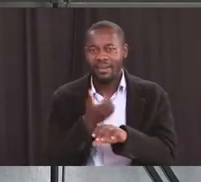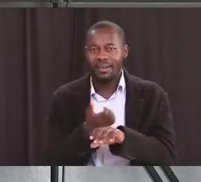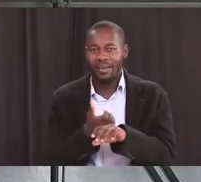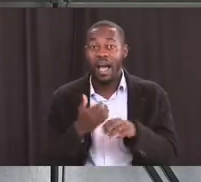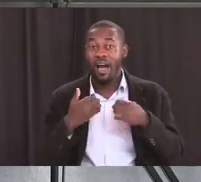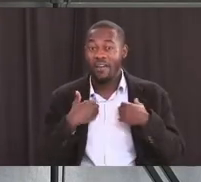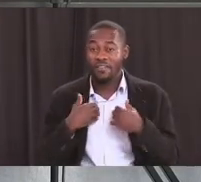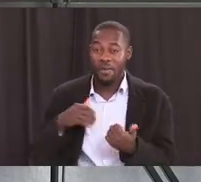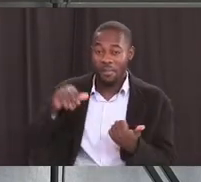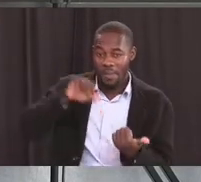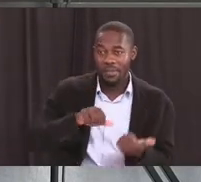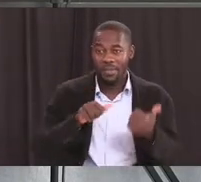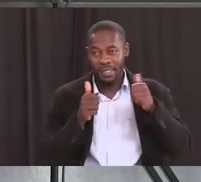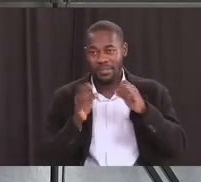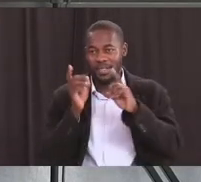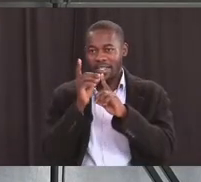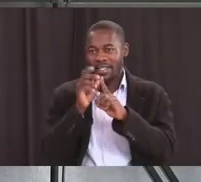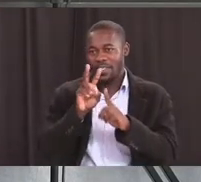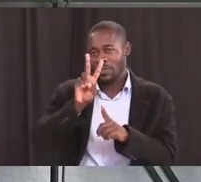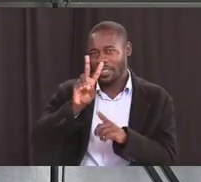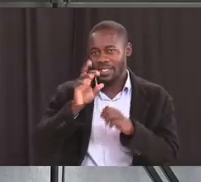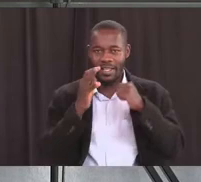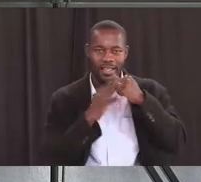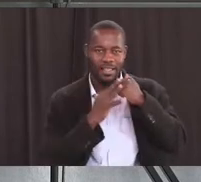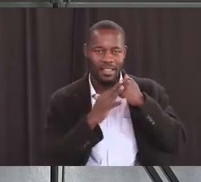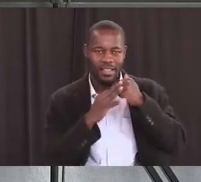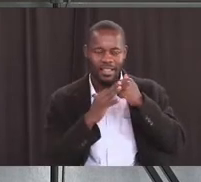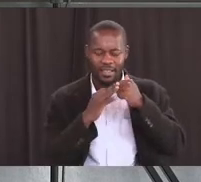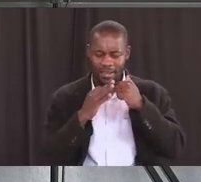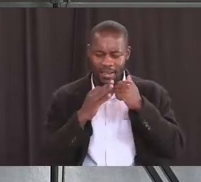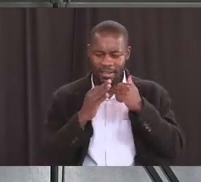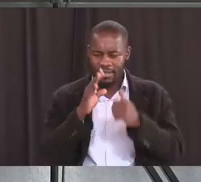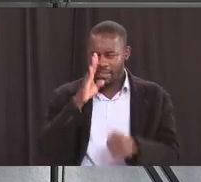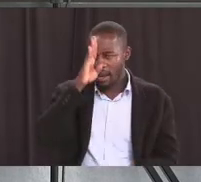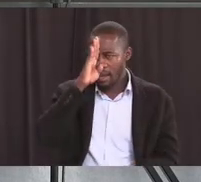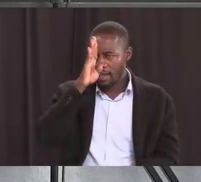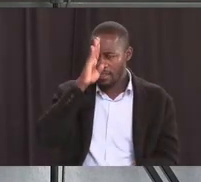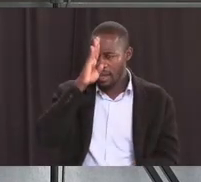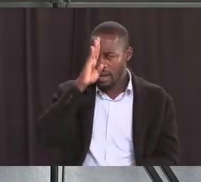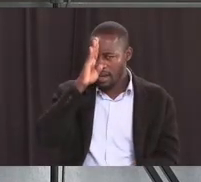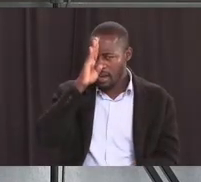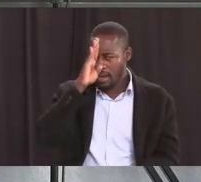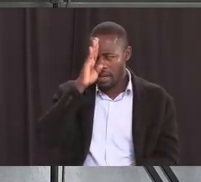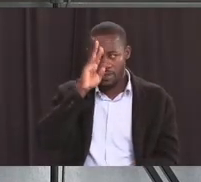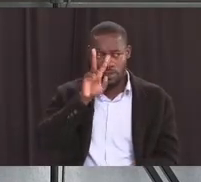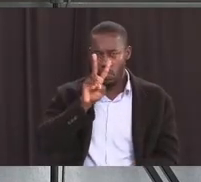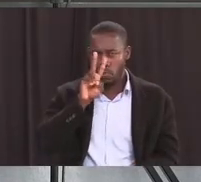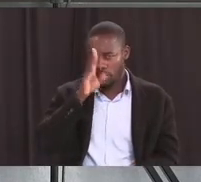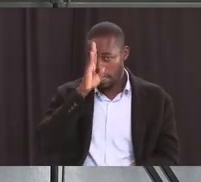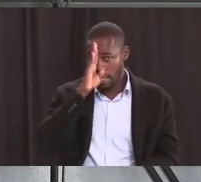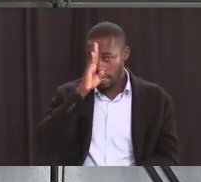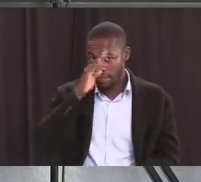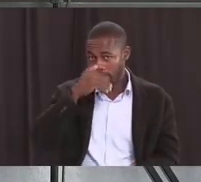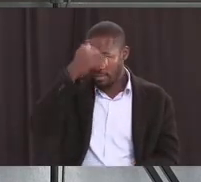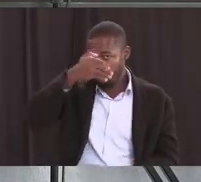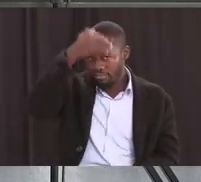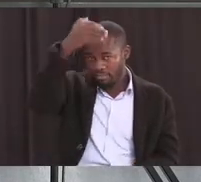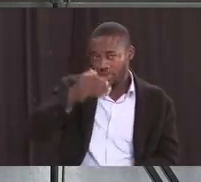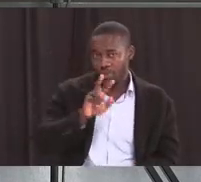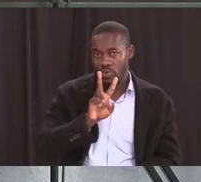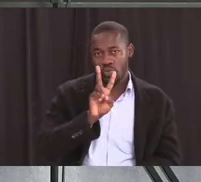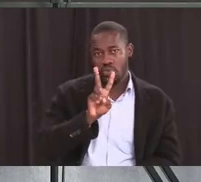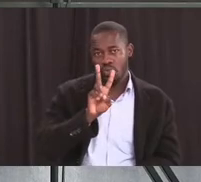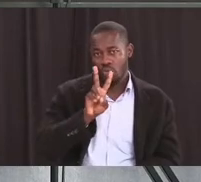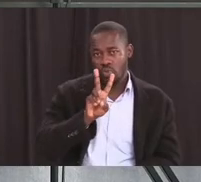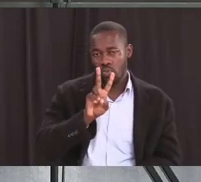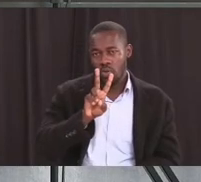baptism class on 28th. That is which Sunday? 28th, the next or two Sundays from now. It will